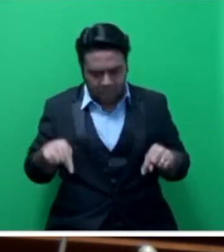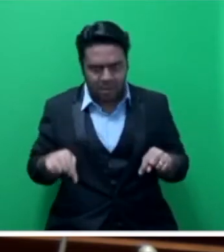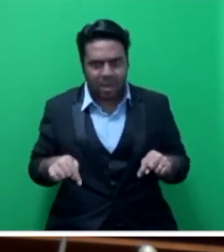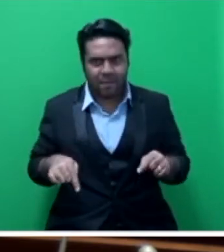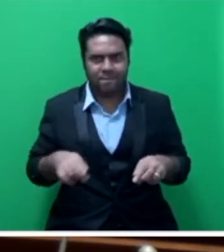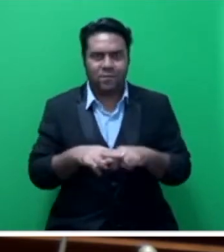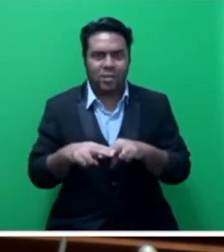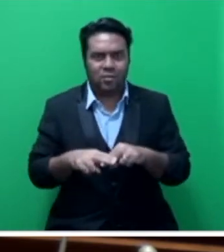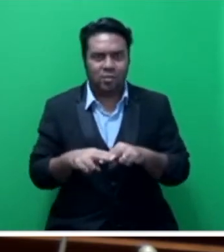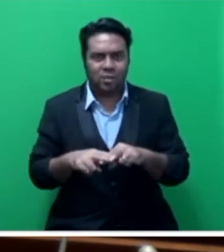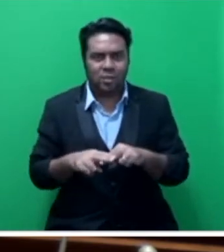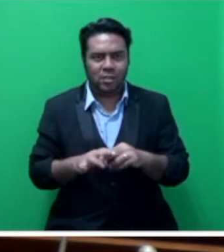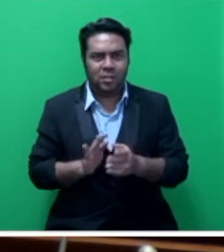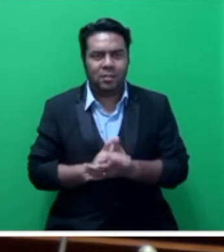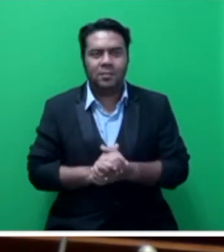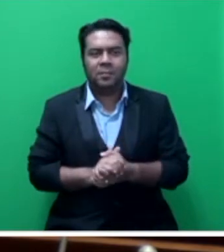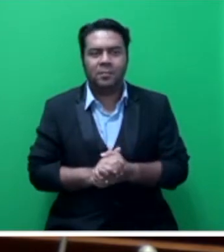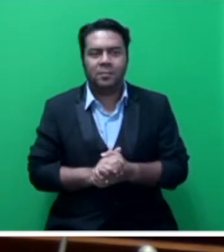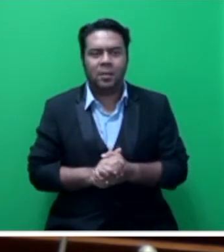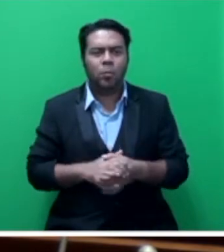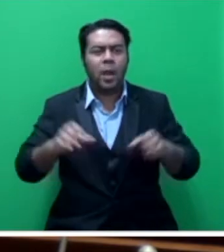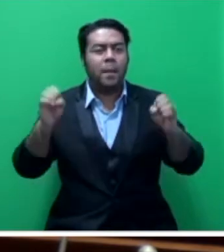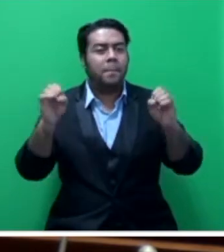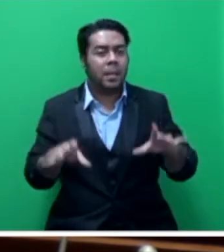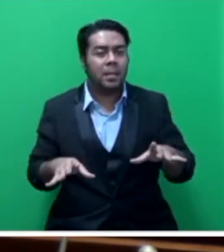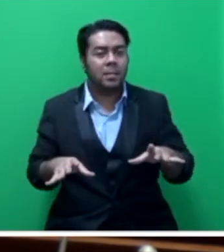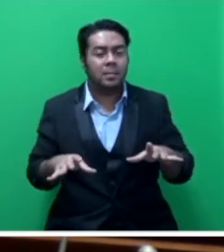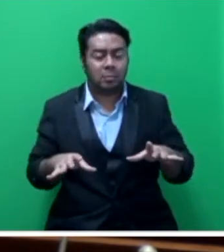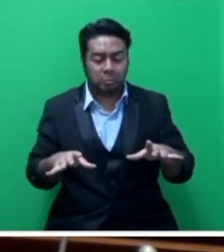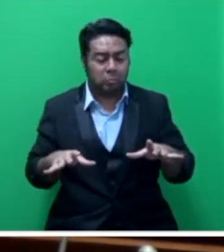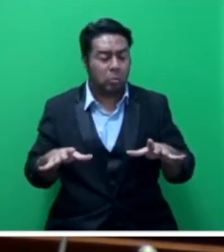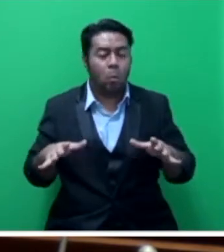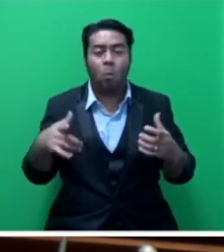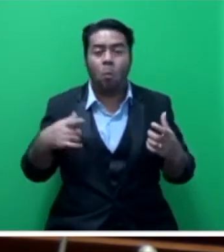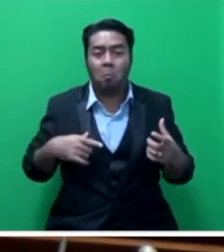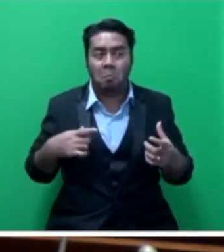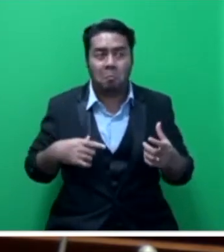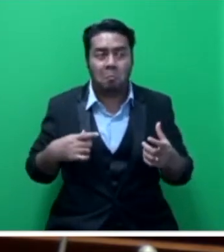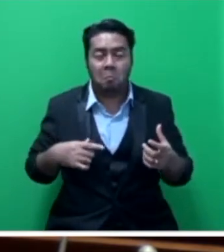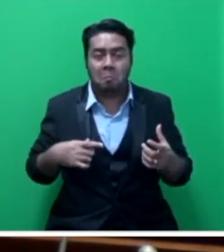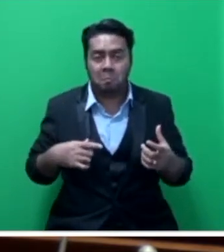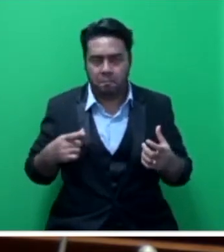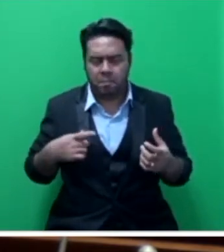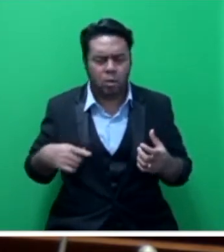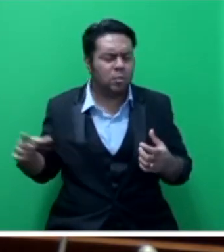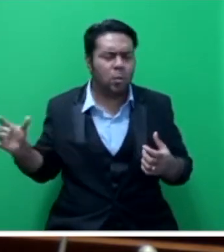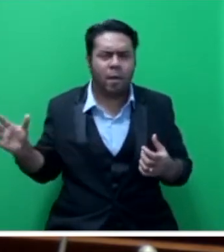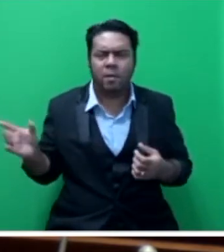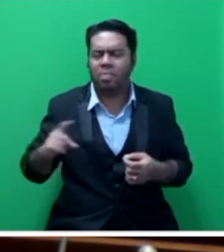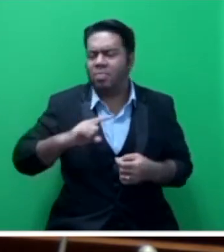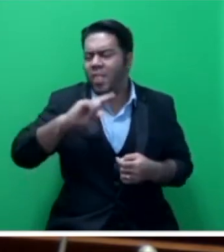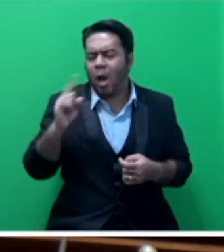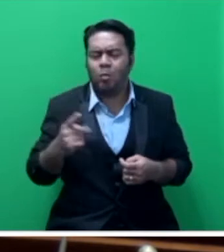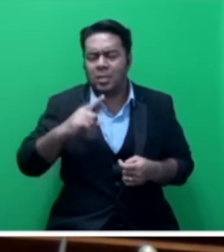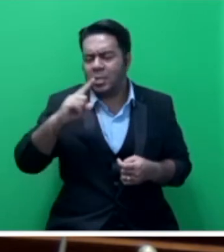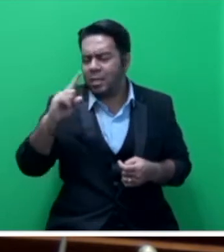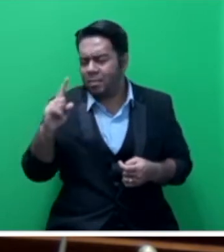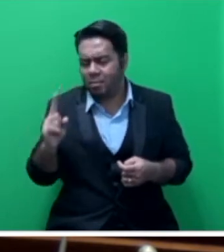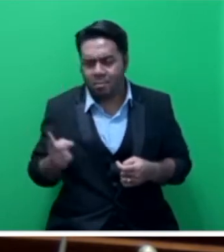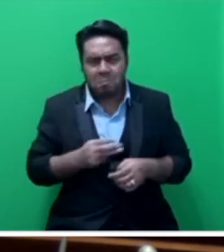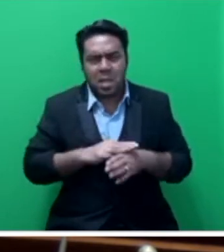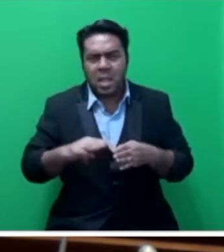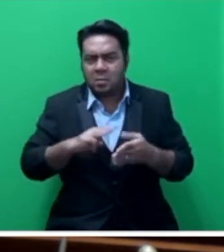Fijians. We're blessed, Honourable Speaker, sir, because there are thousands, if not millions, of